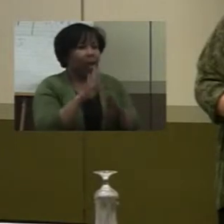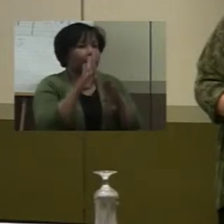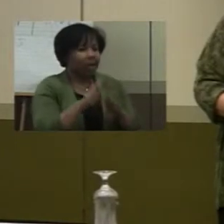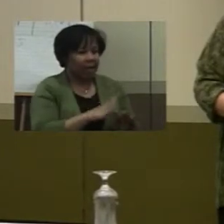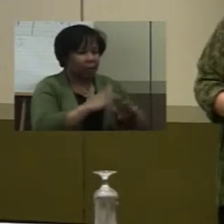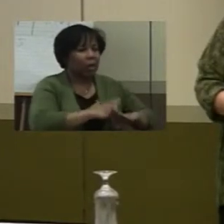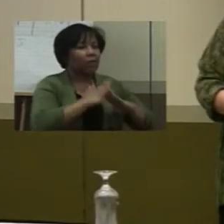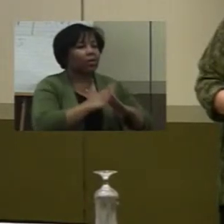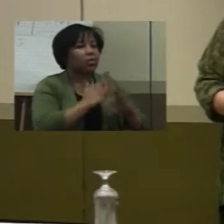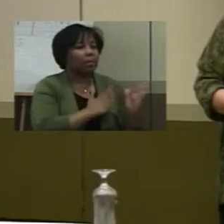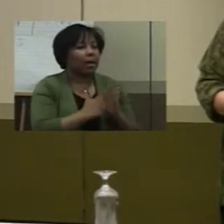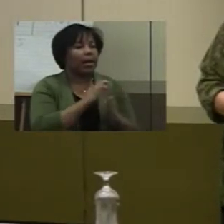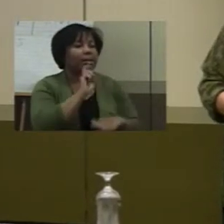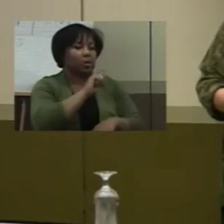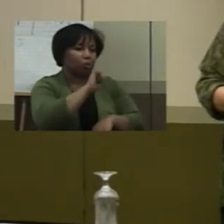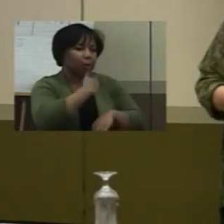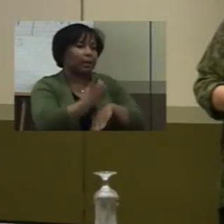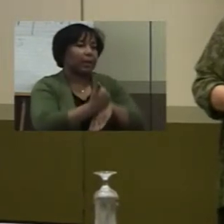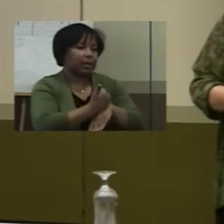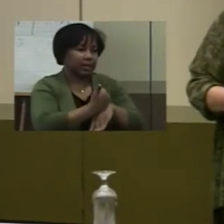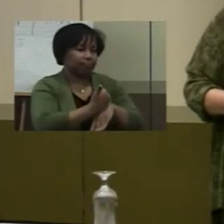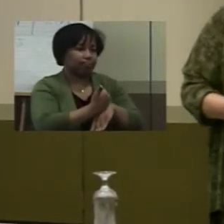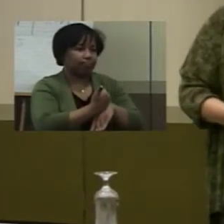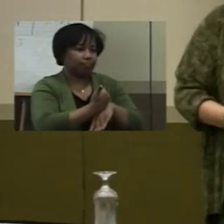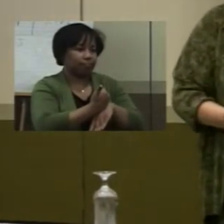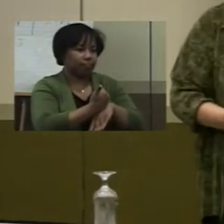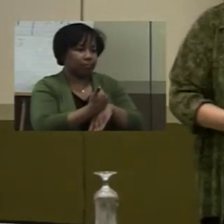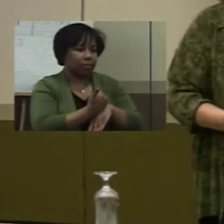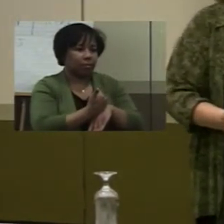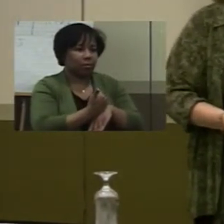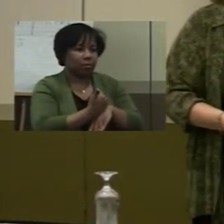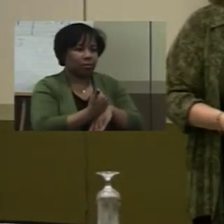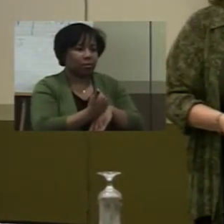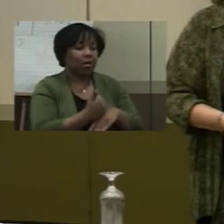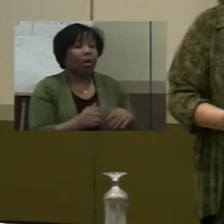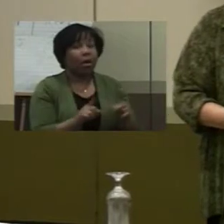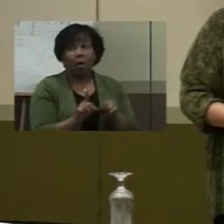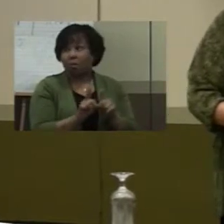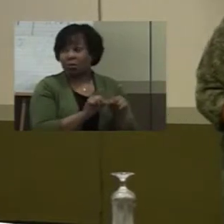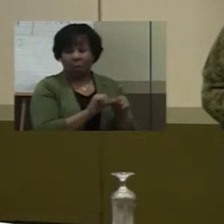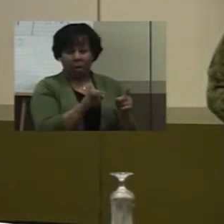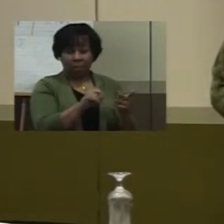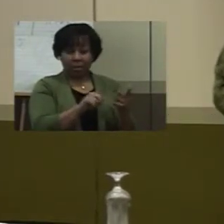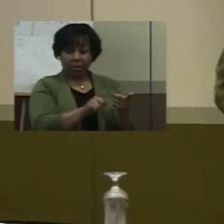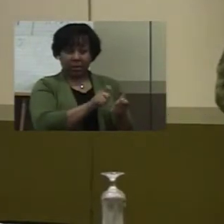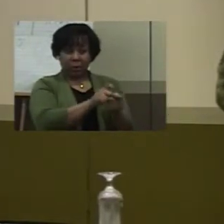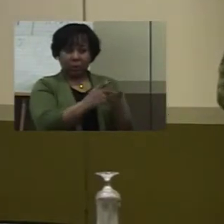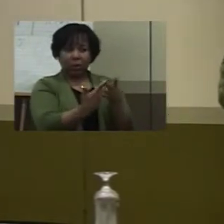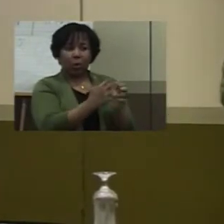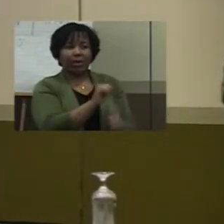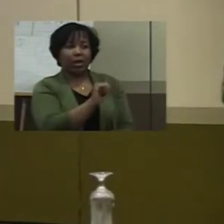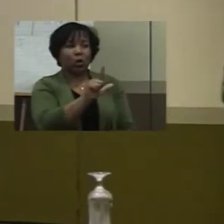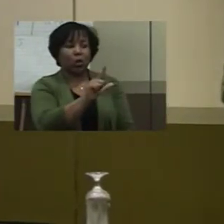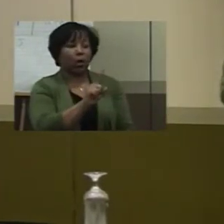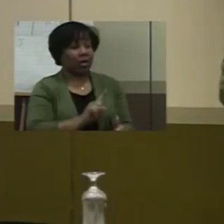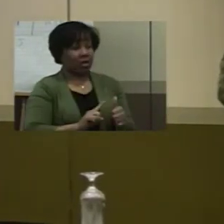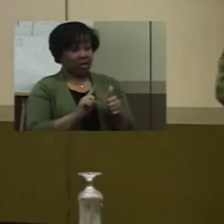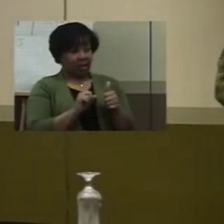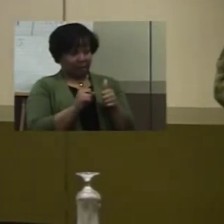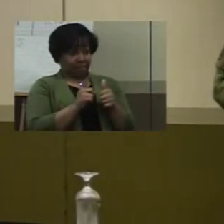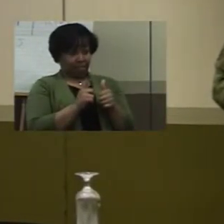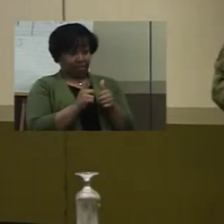behavior intervention plan needs to be in place. Also, this is particular to Illinois. The